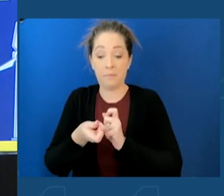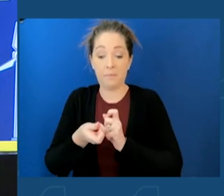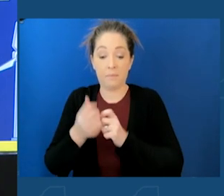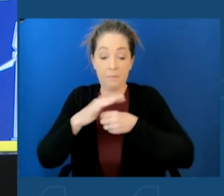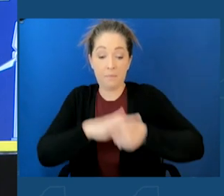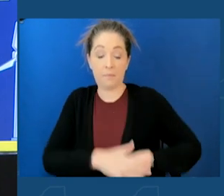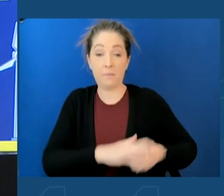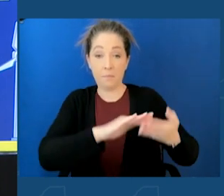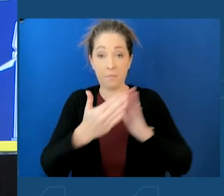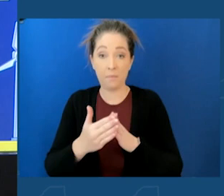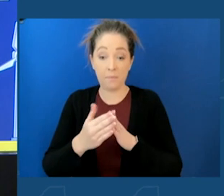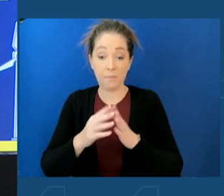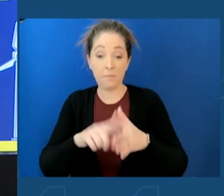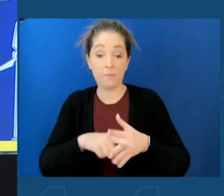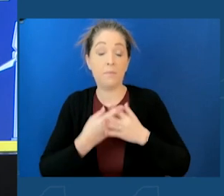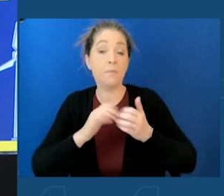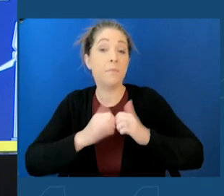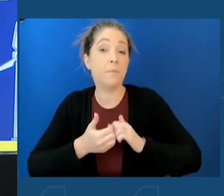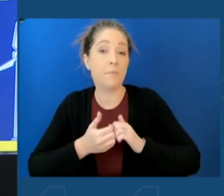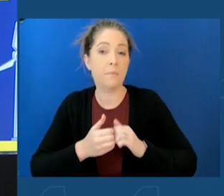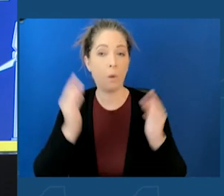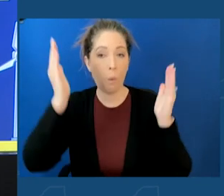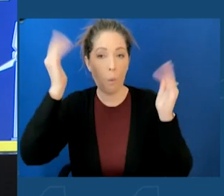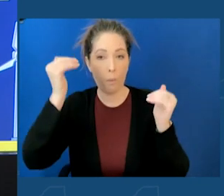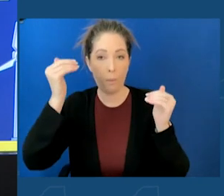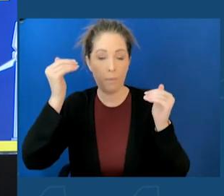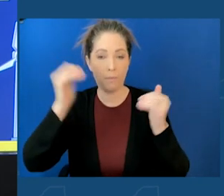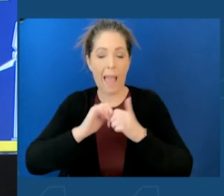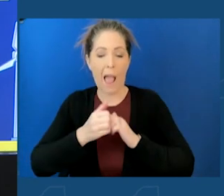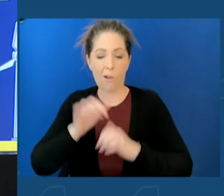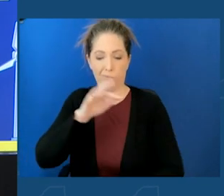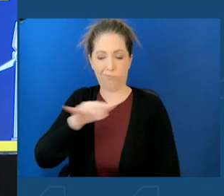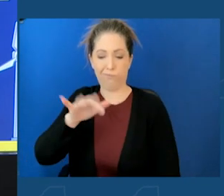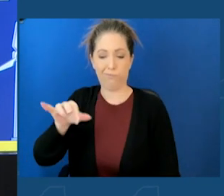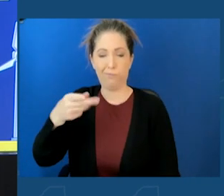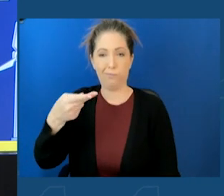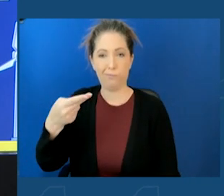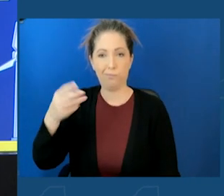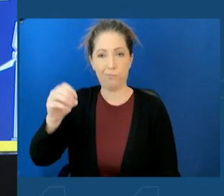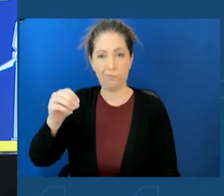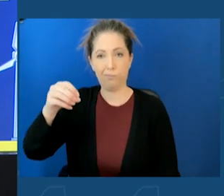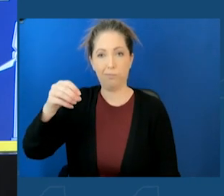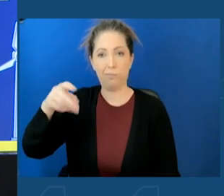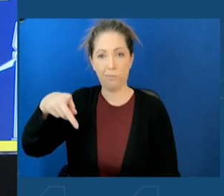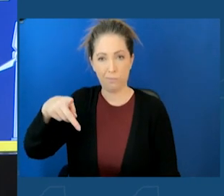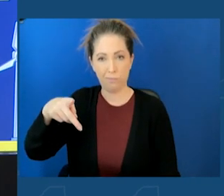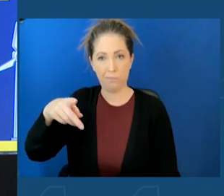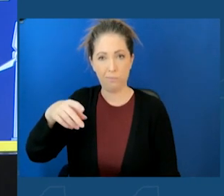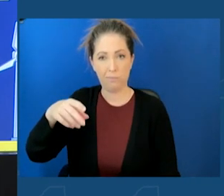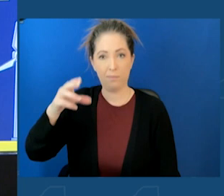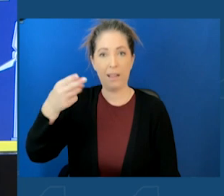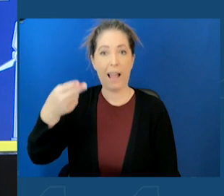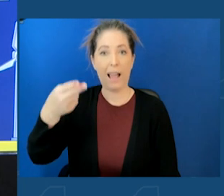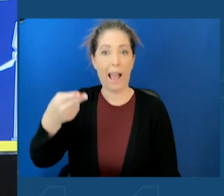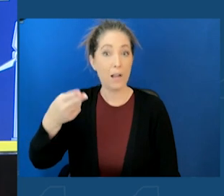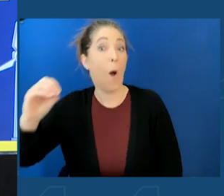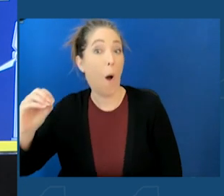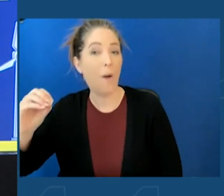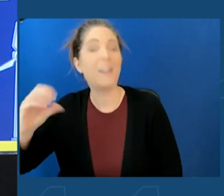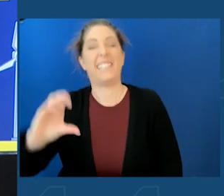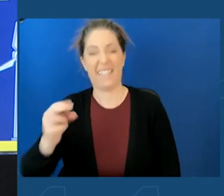with hope. So how do you spell hope? It's H-O-P-E. C-H-U-L.